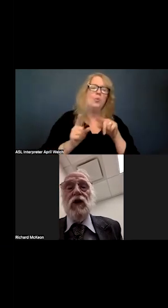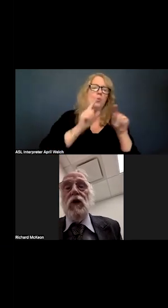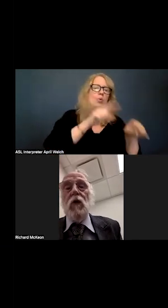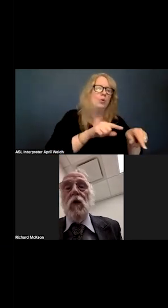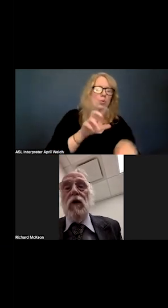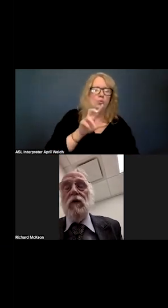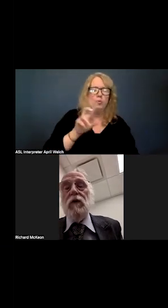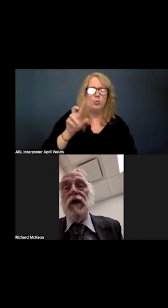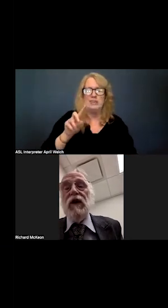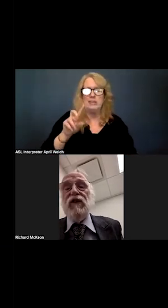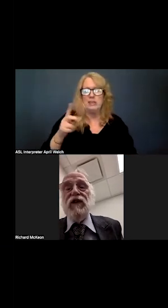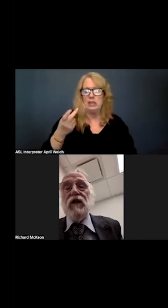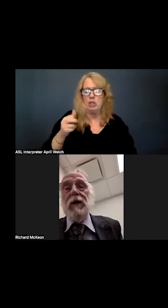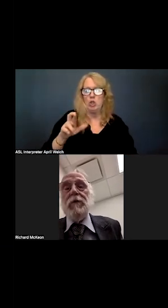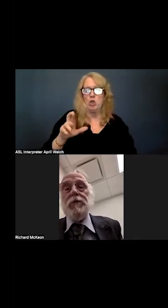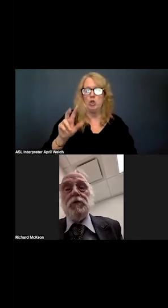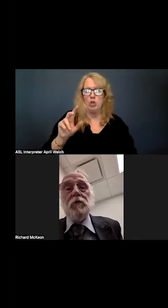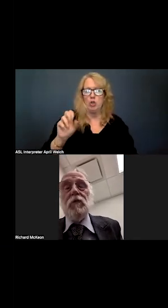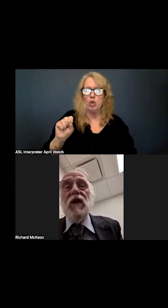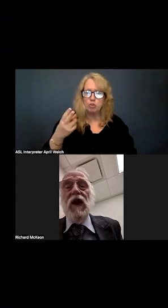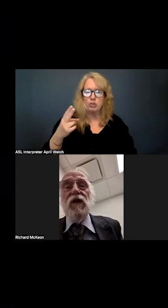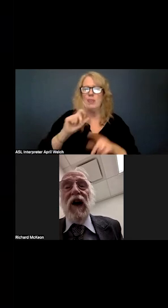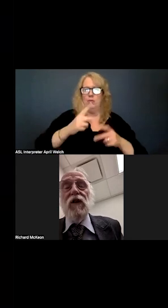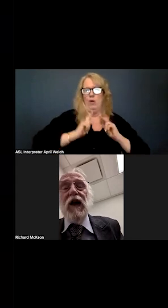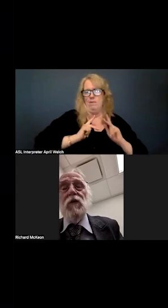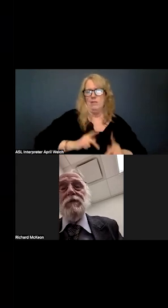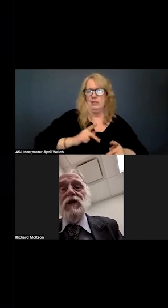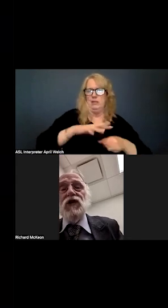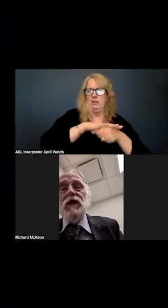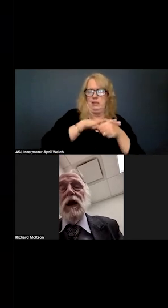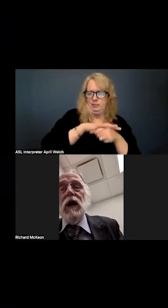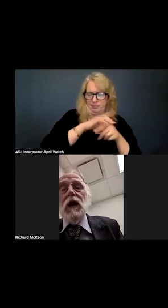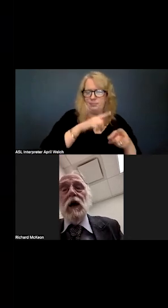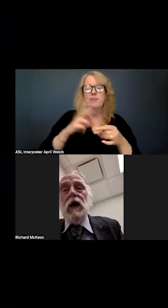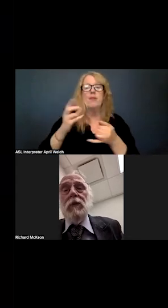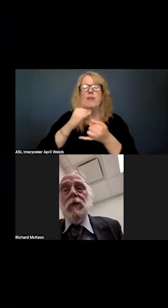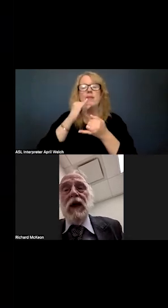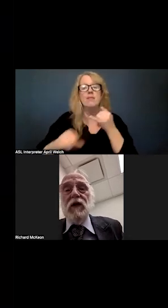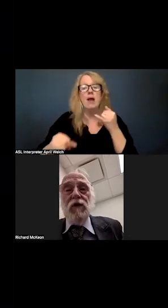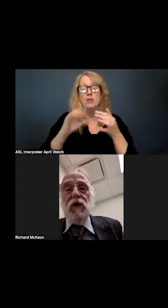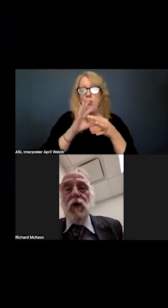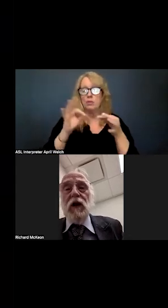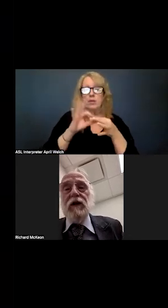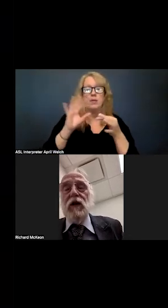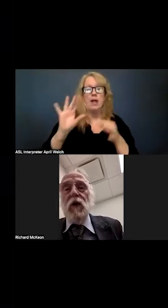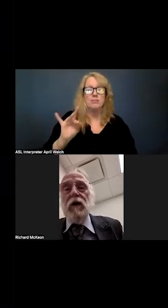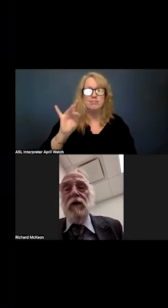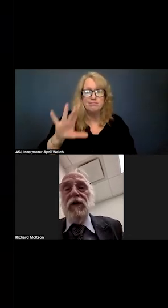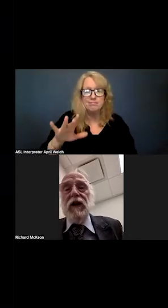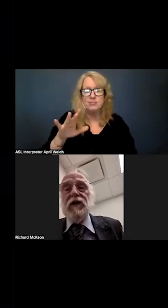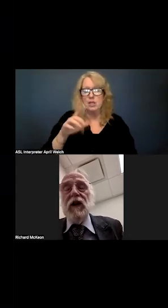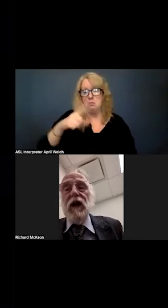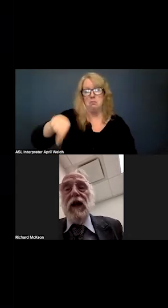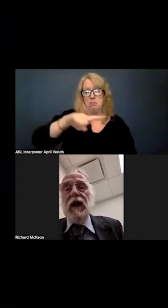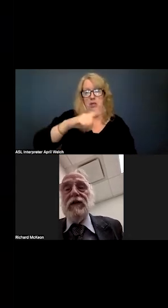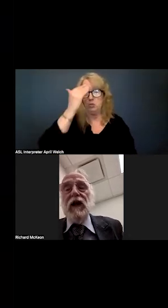Hirsch, where I would be physically. And then the final thing I would mention, and some of you are likely aware of